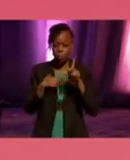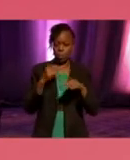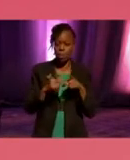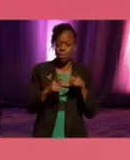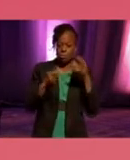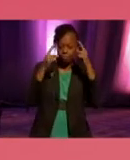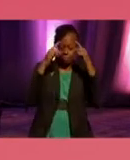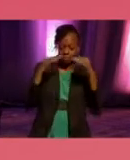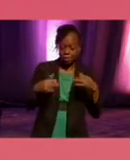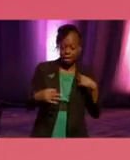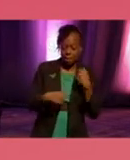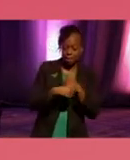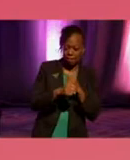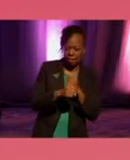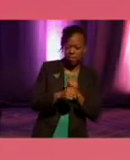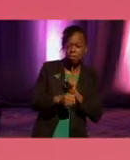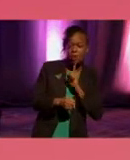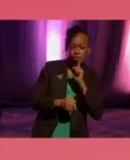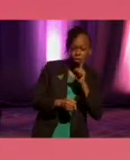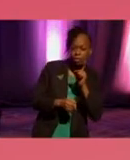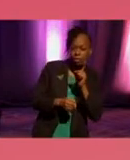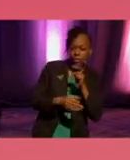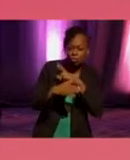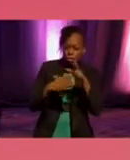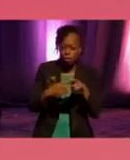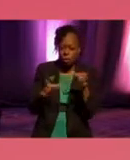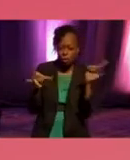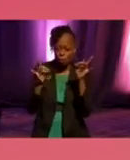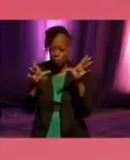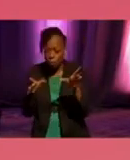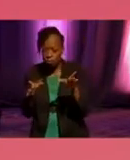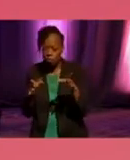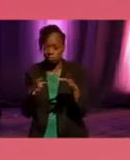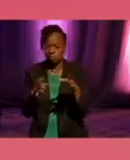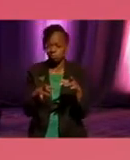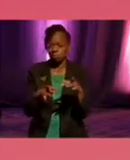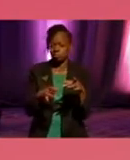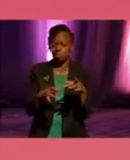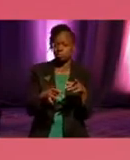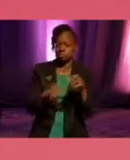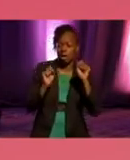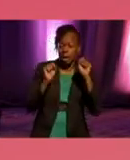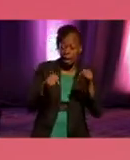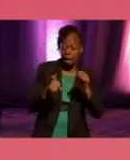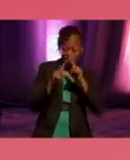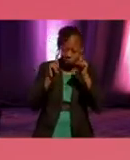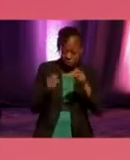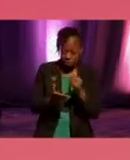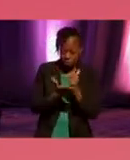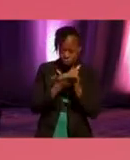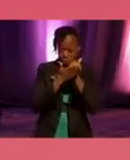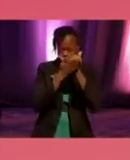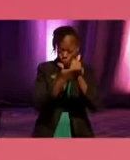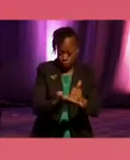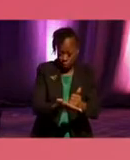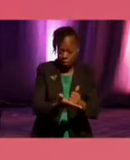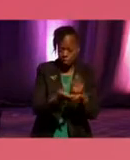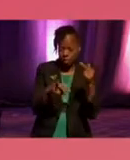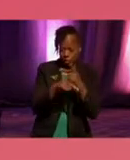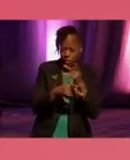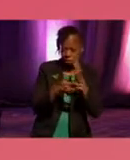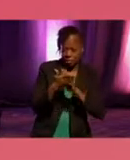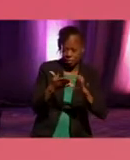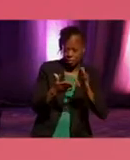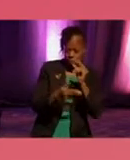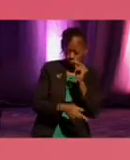is making the issue worse? There are actual tests that you can take that will help uncover some of your subconscious